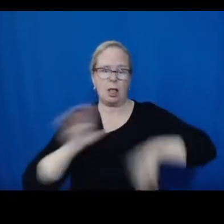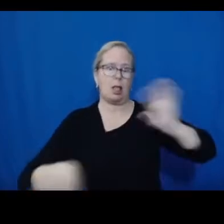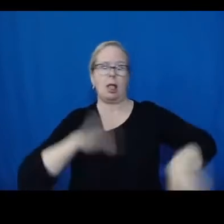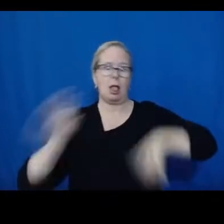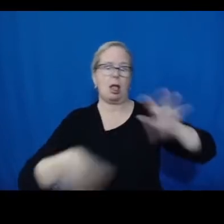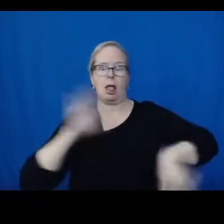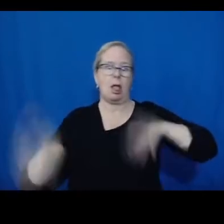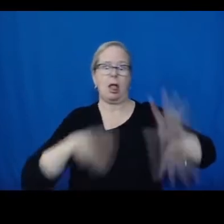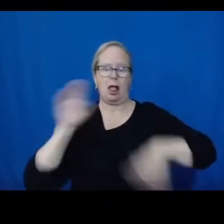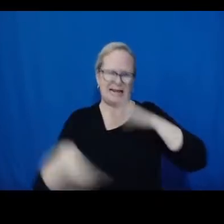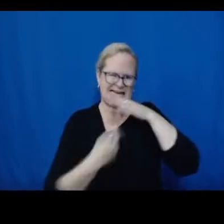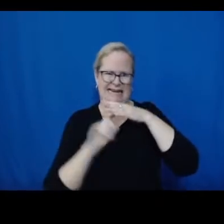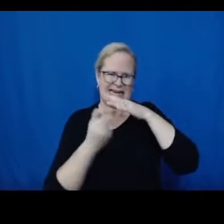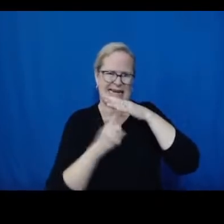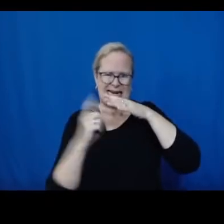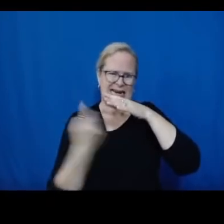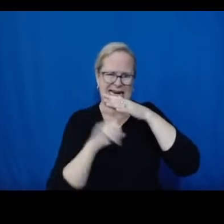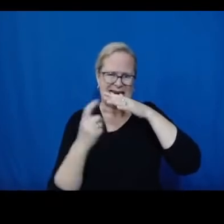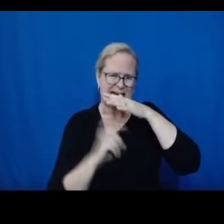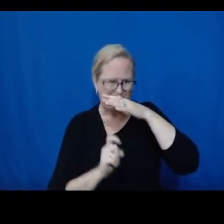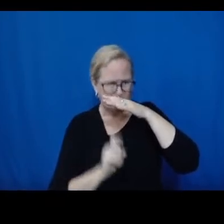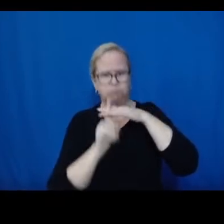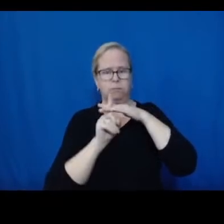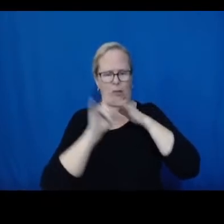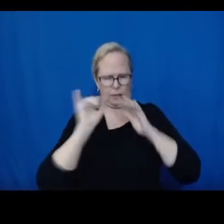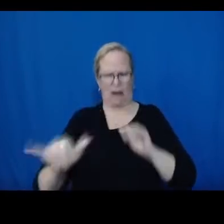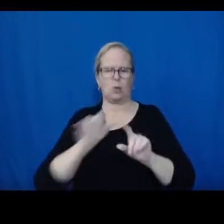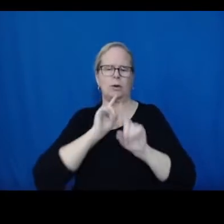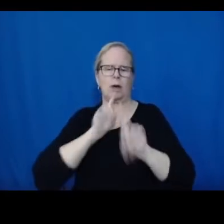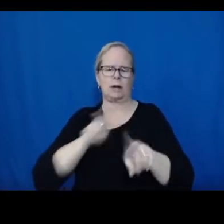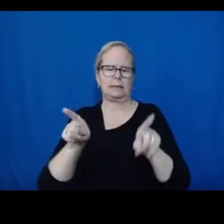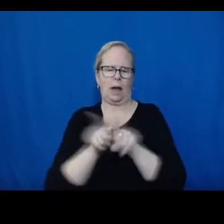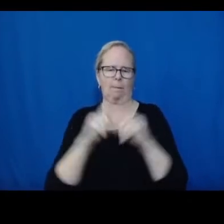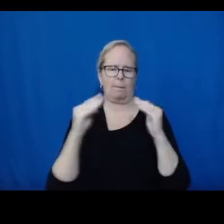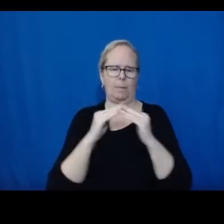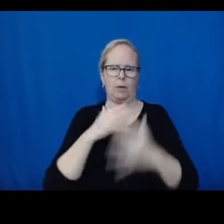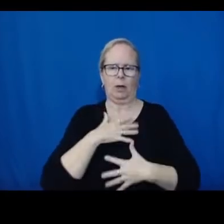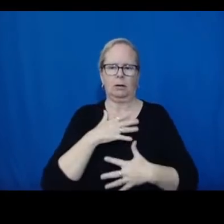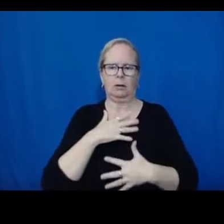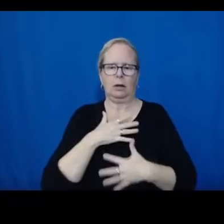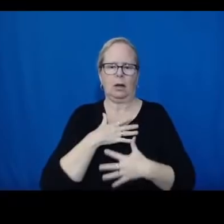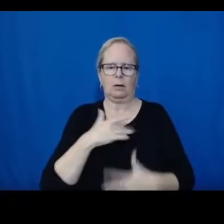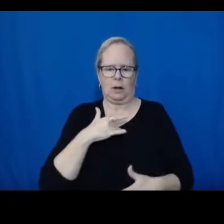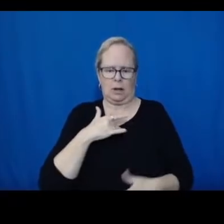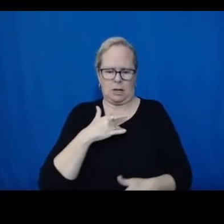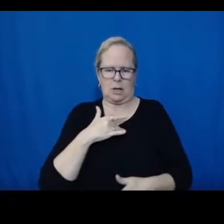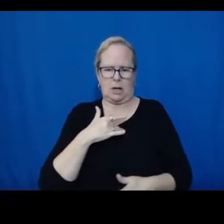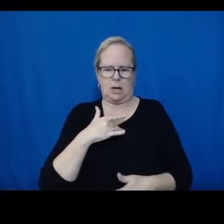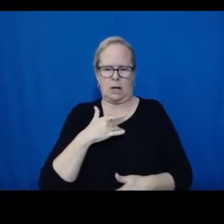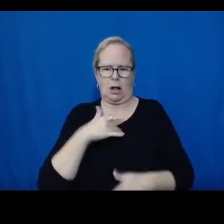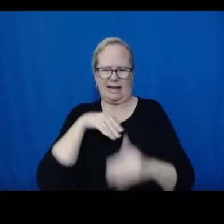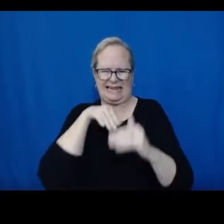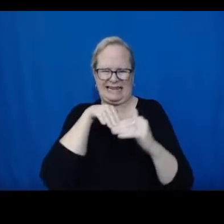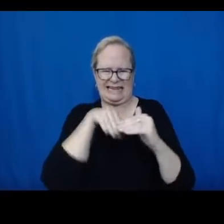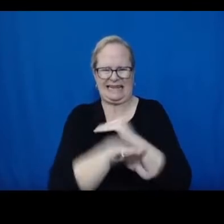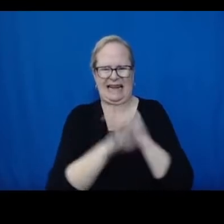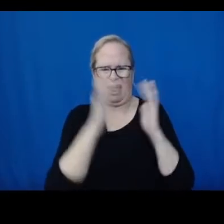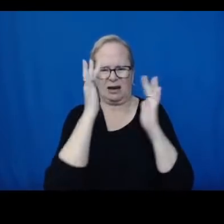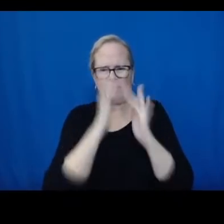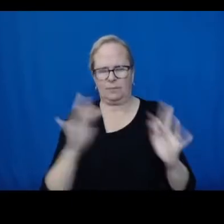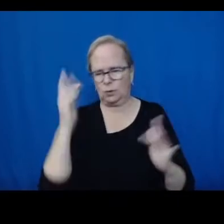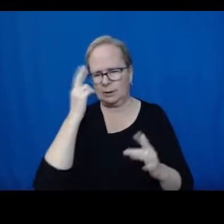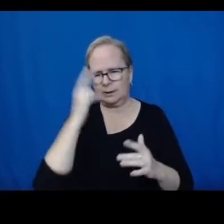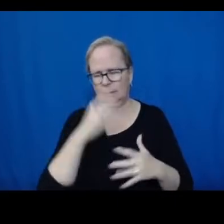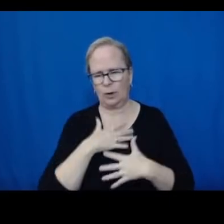a guttural response. And so it's uncomfortable, and so people will come to the hospital when they're short of